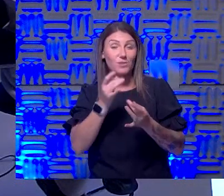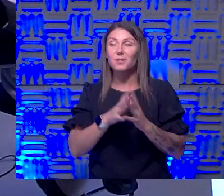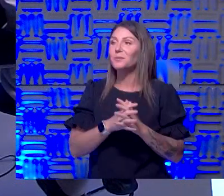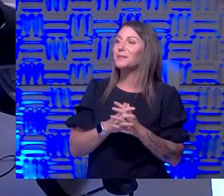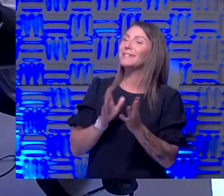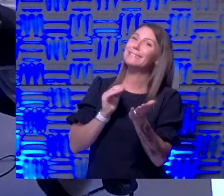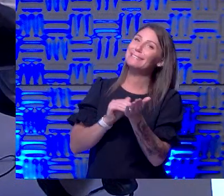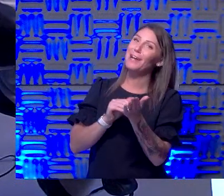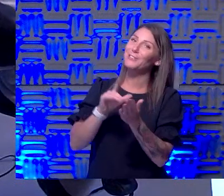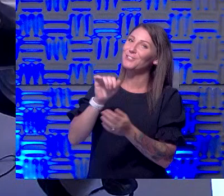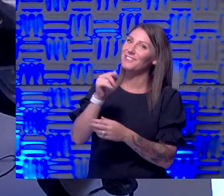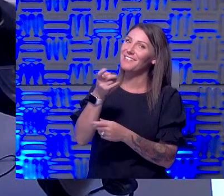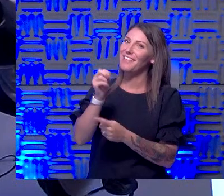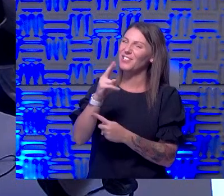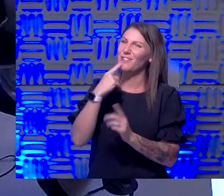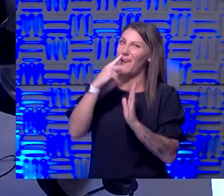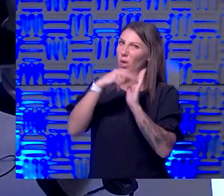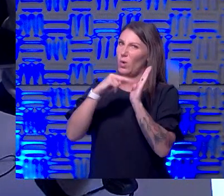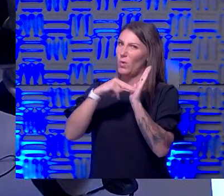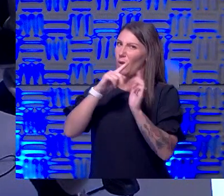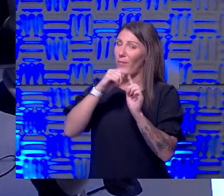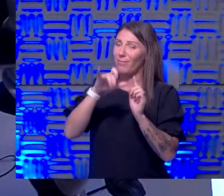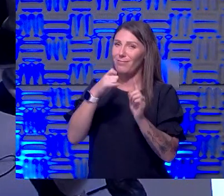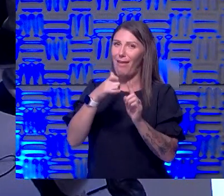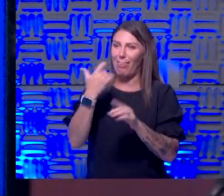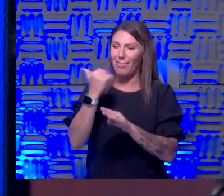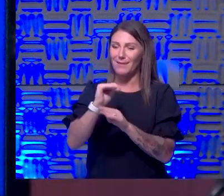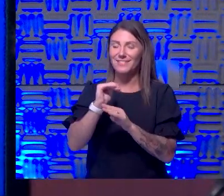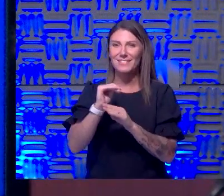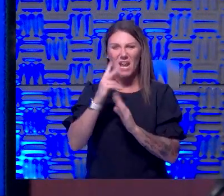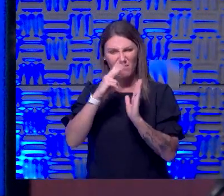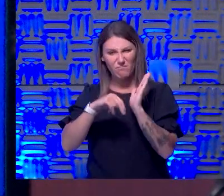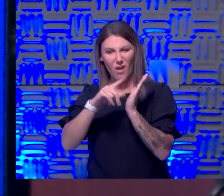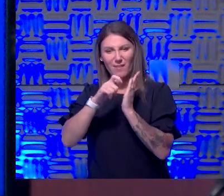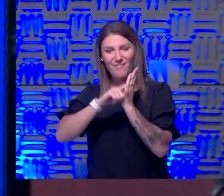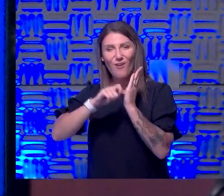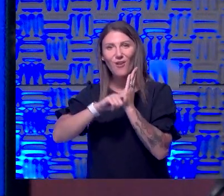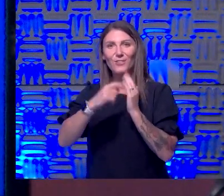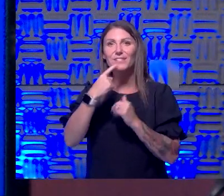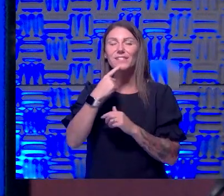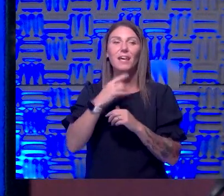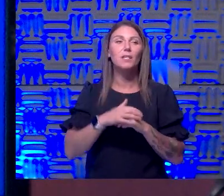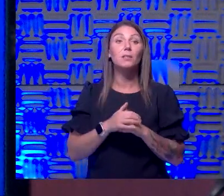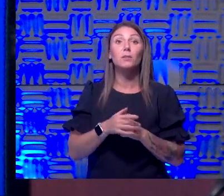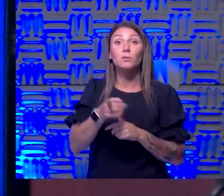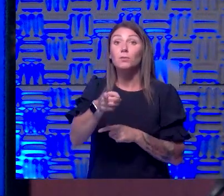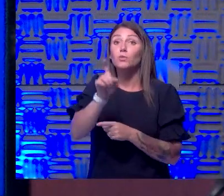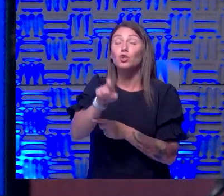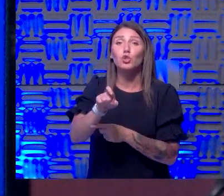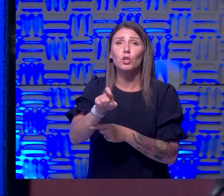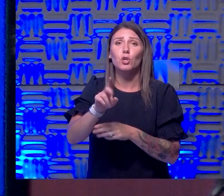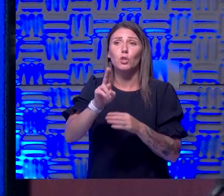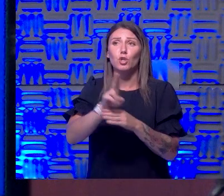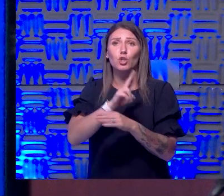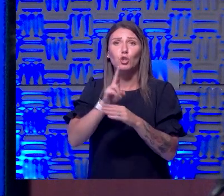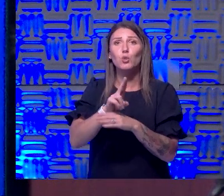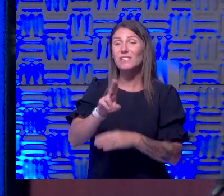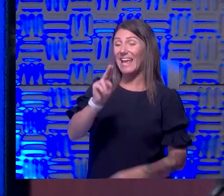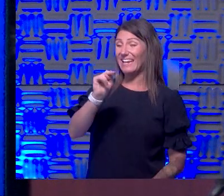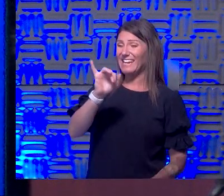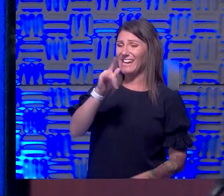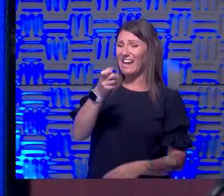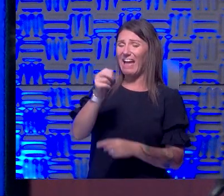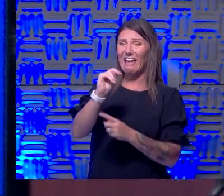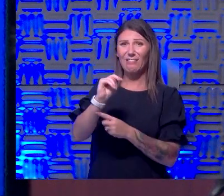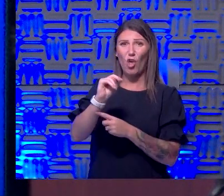wear it. What would you say? I was just reading about this last night, and I ran into an article that said you should put a nylon stocking